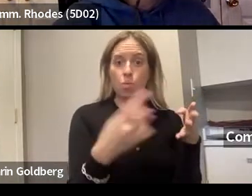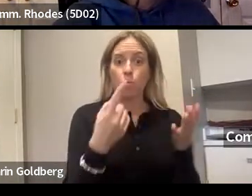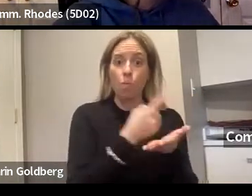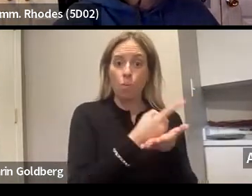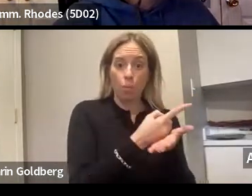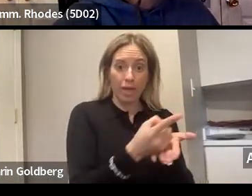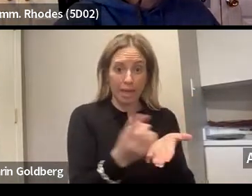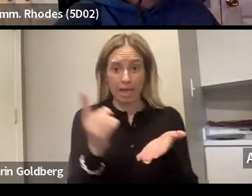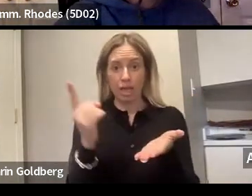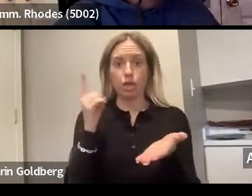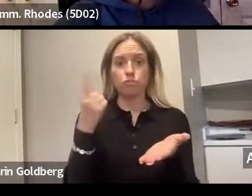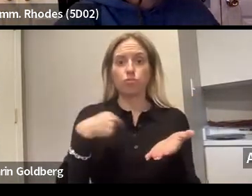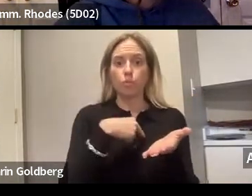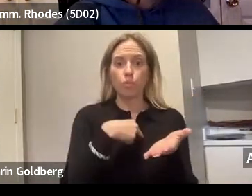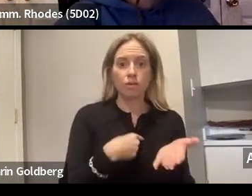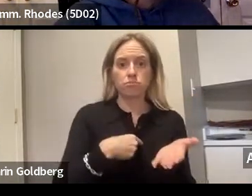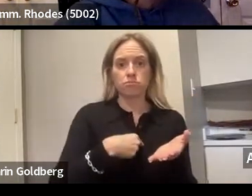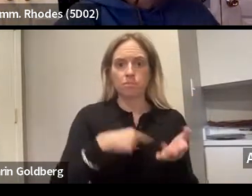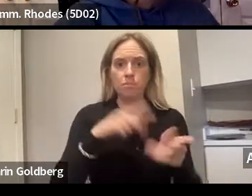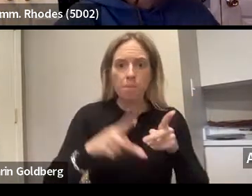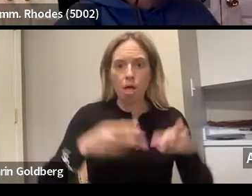advance.